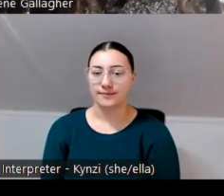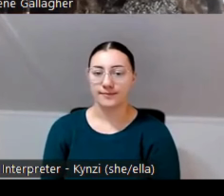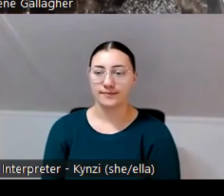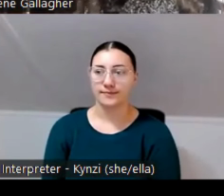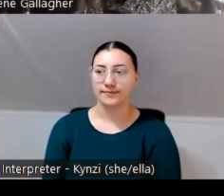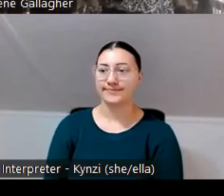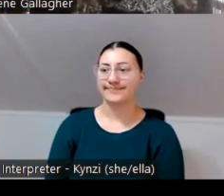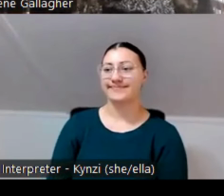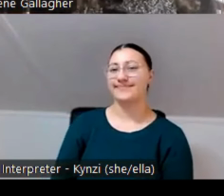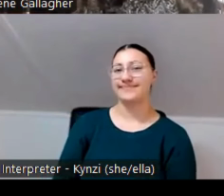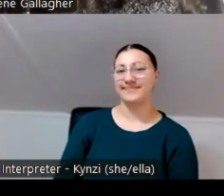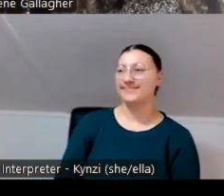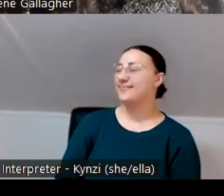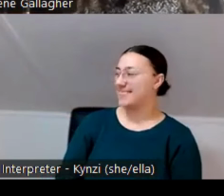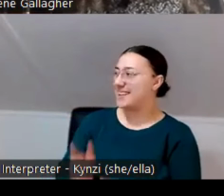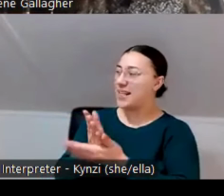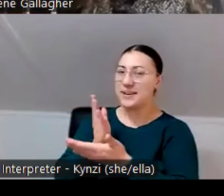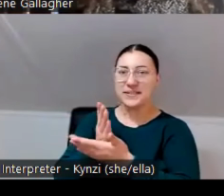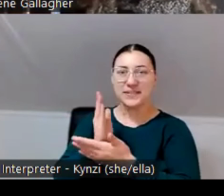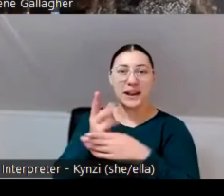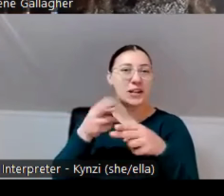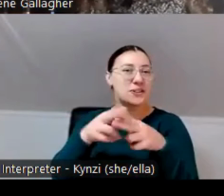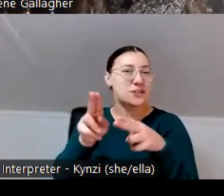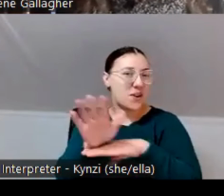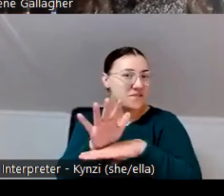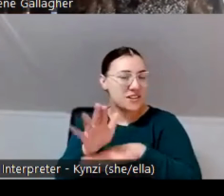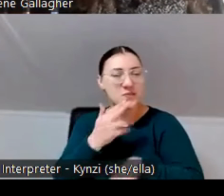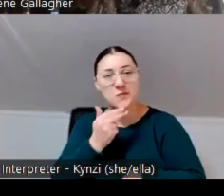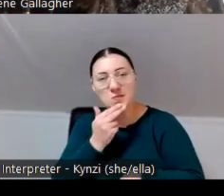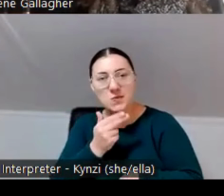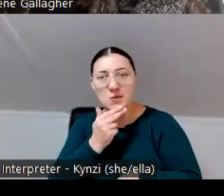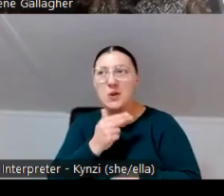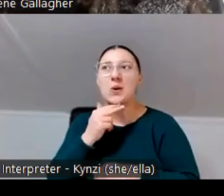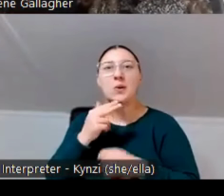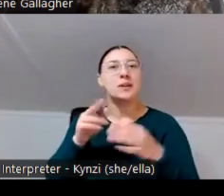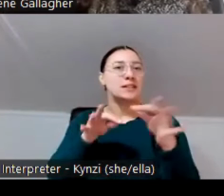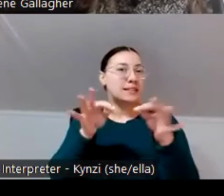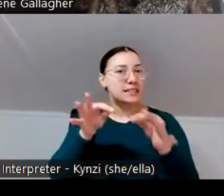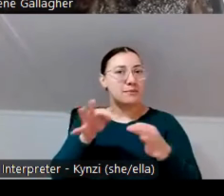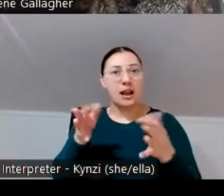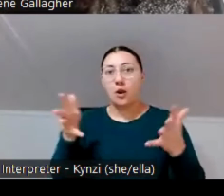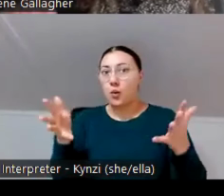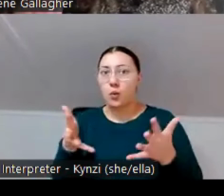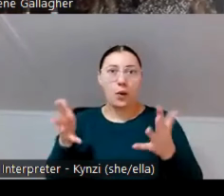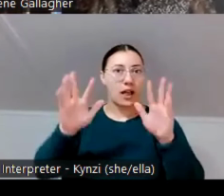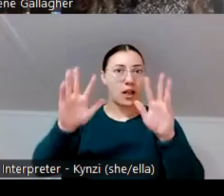All right, so that was a little video that told us what weather's about.